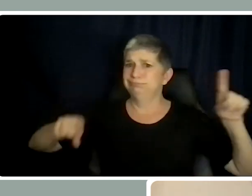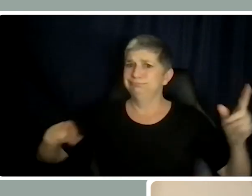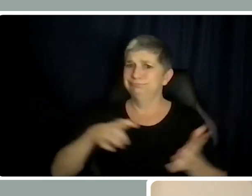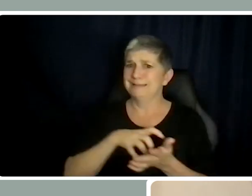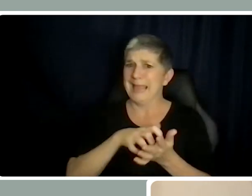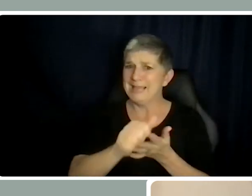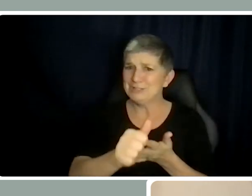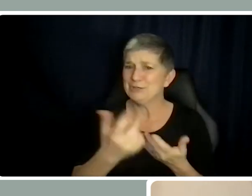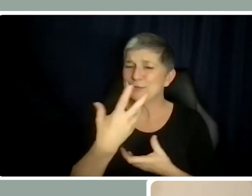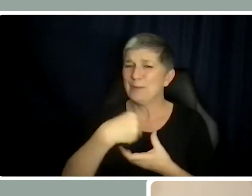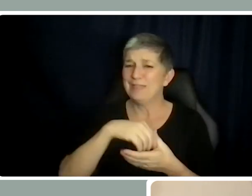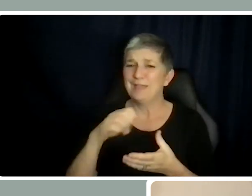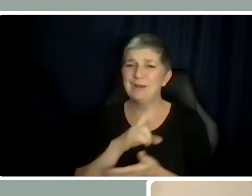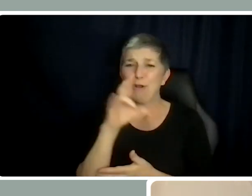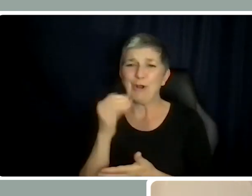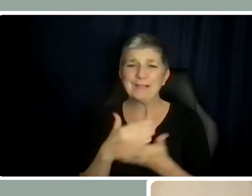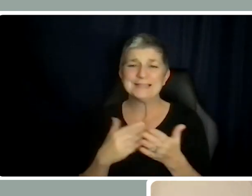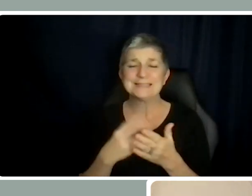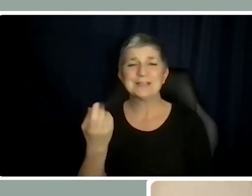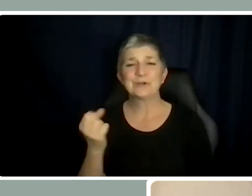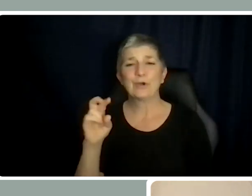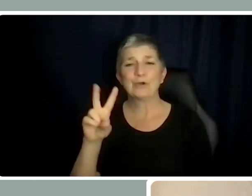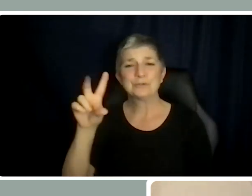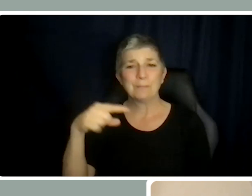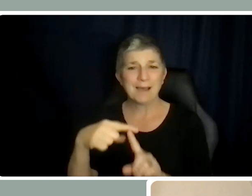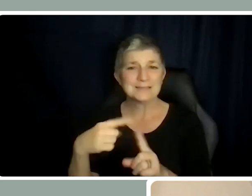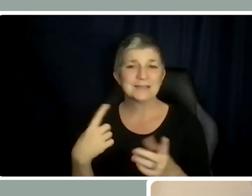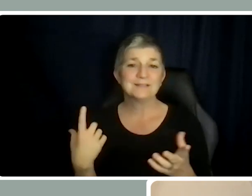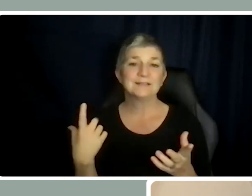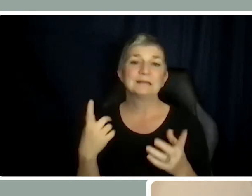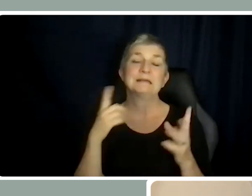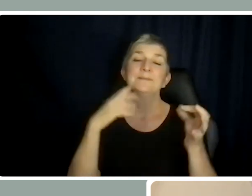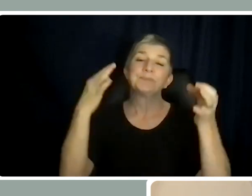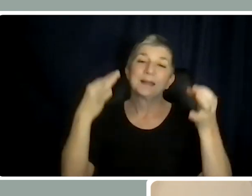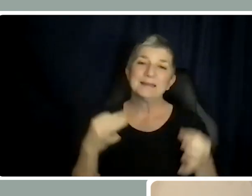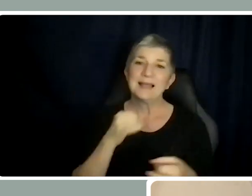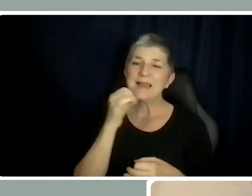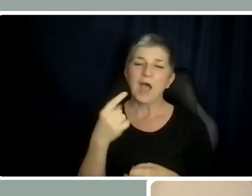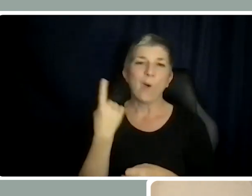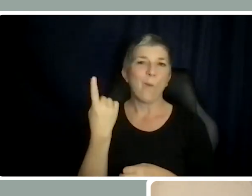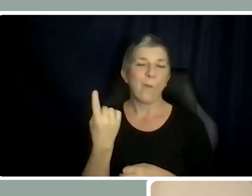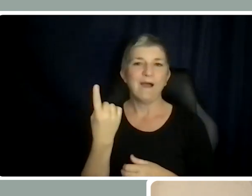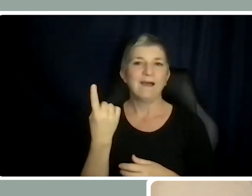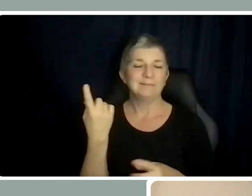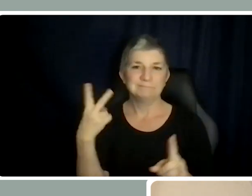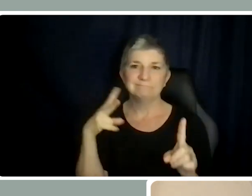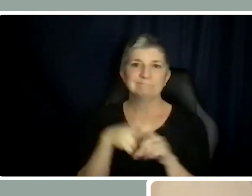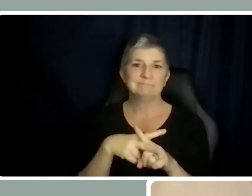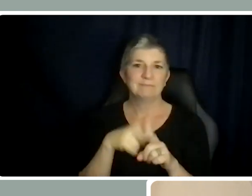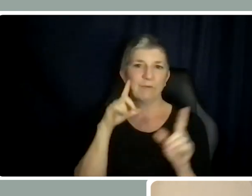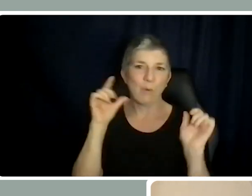cancers within early stage HER2 positive breast cancer. So there's definitely not a one size fits all answer